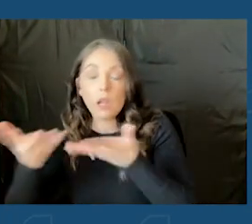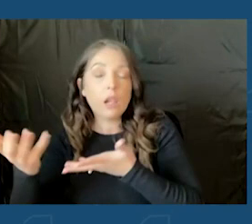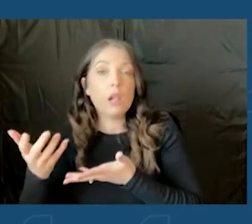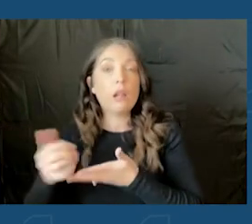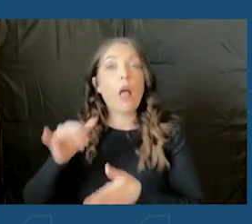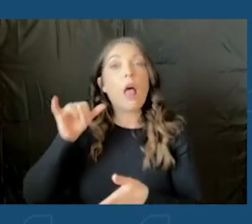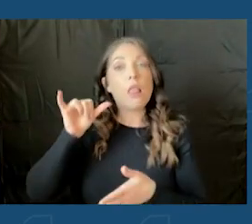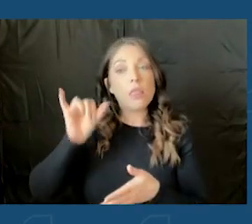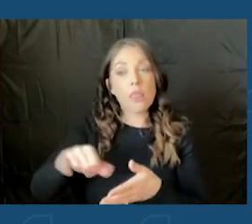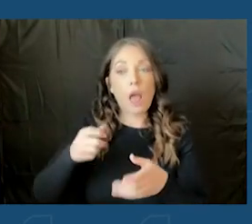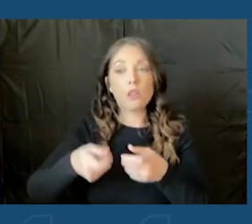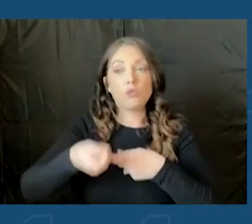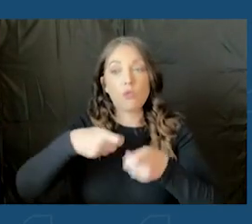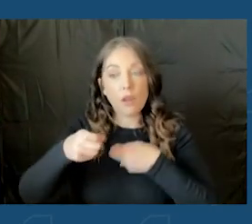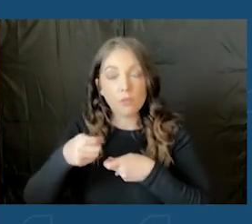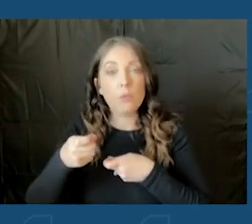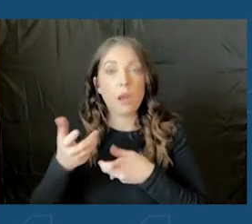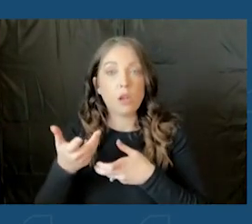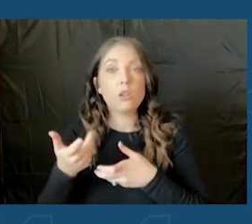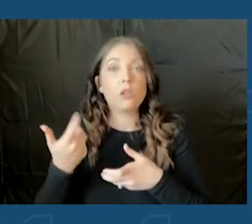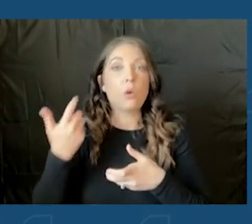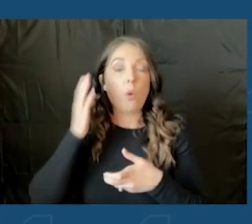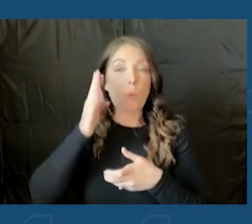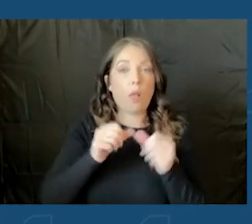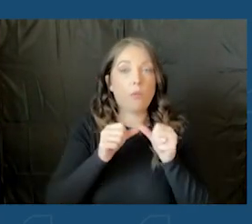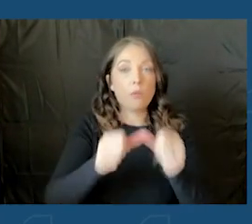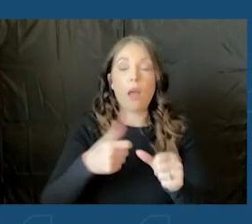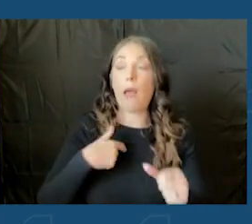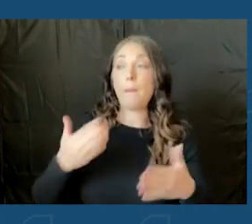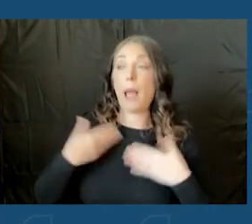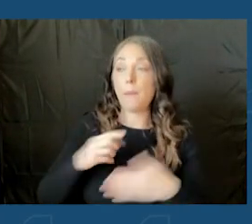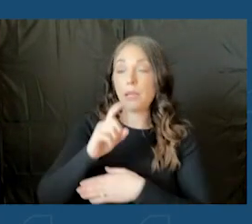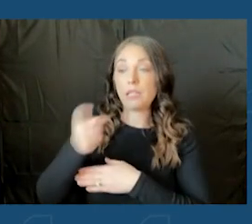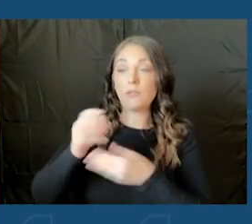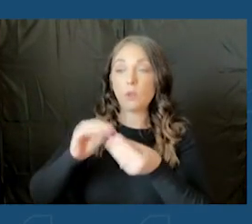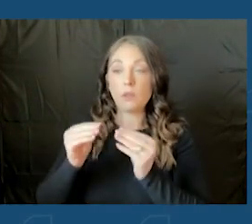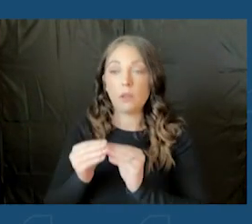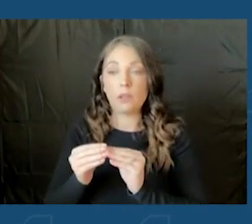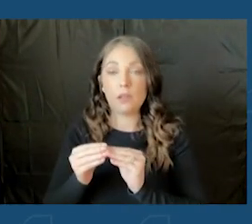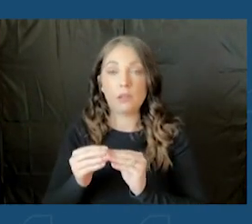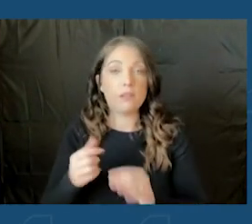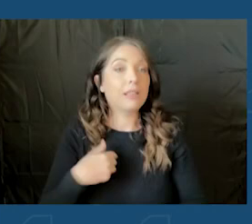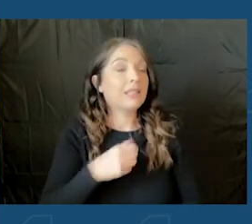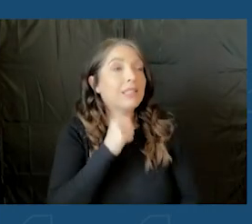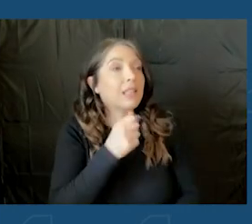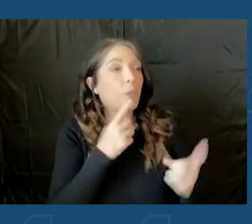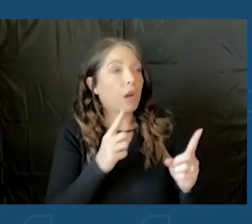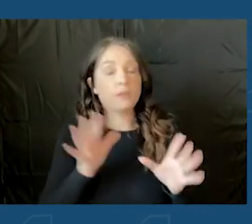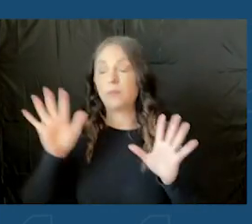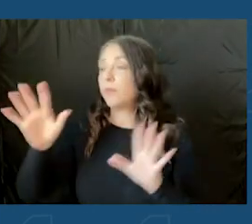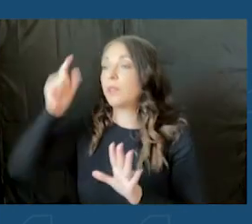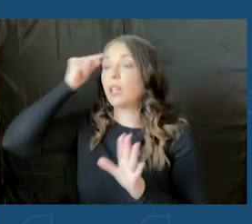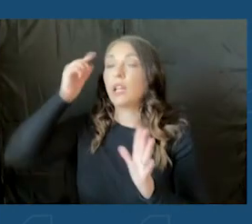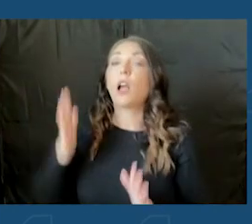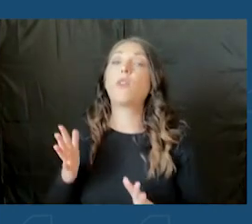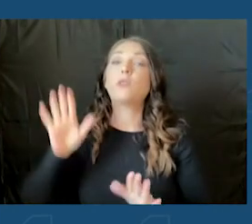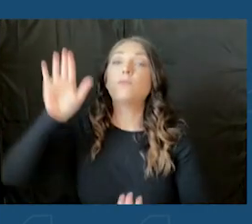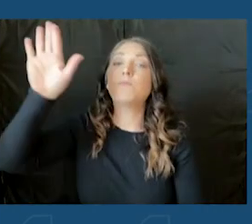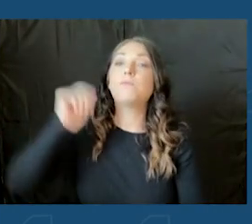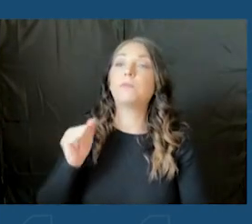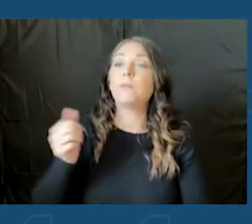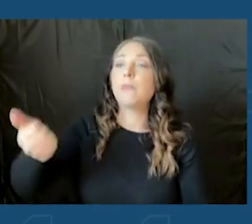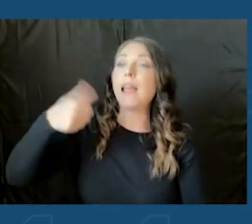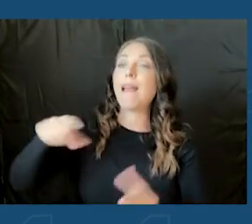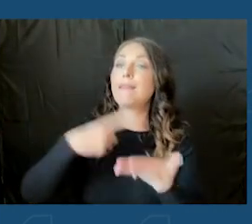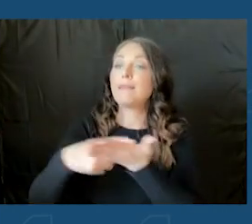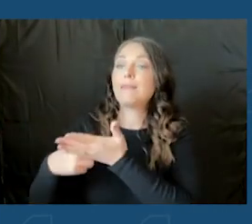is ongoing, but we'll be happy to give you the numbers on what that looks like. It's not Governor, working. Governor, was there any discussion with agency leaders